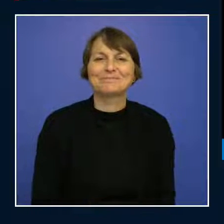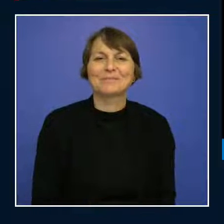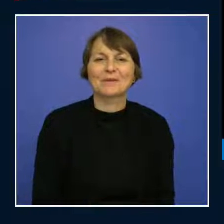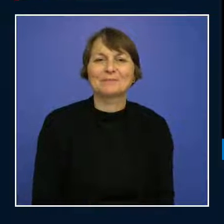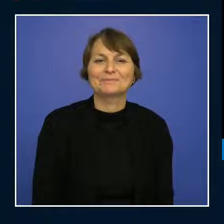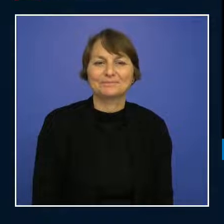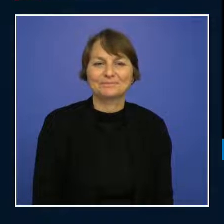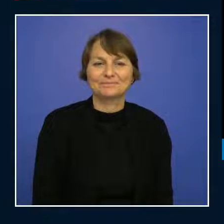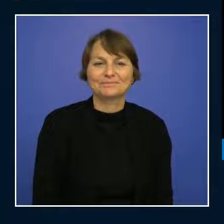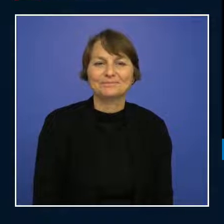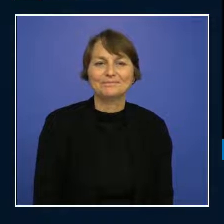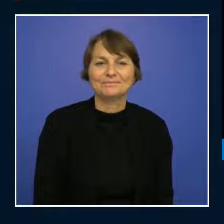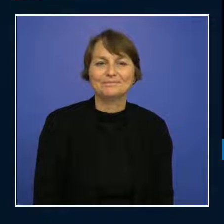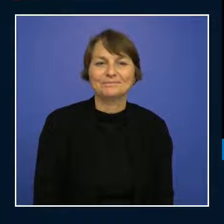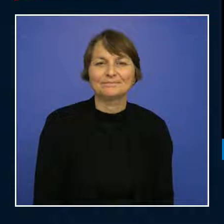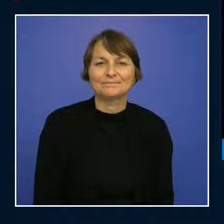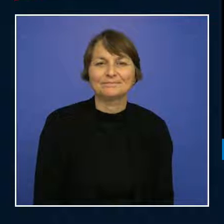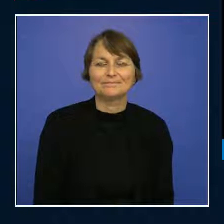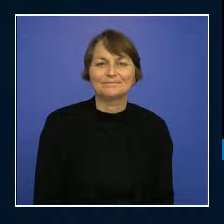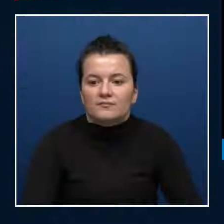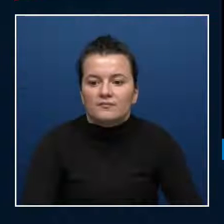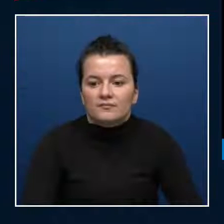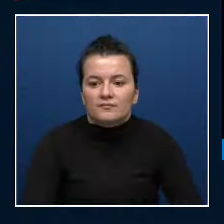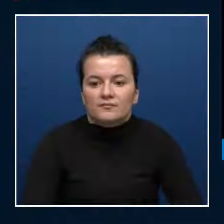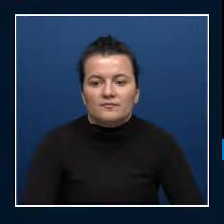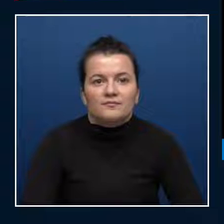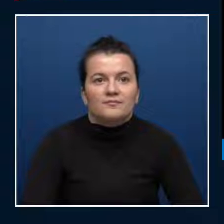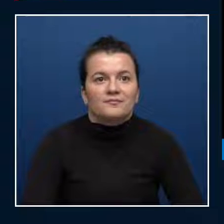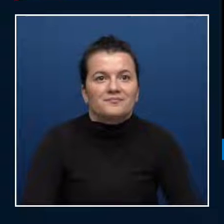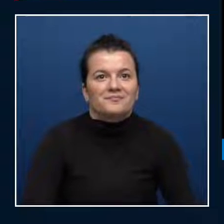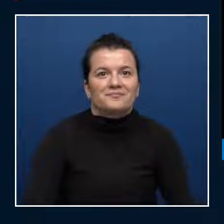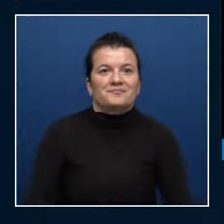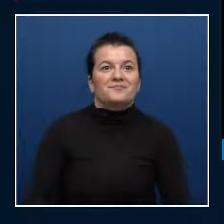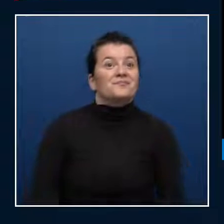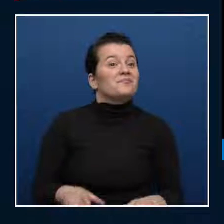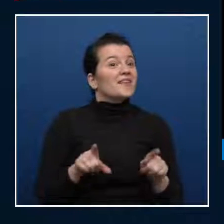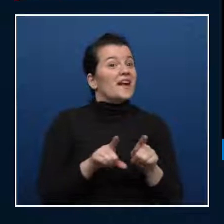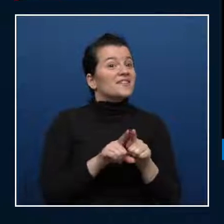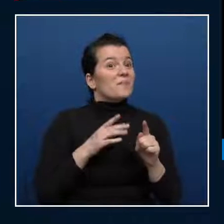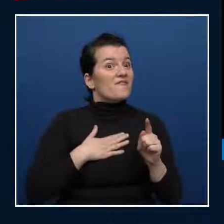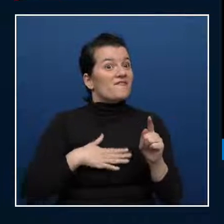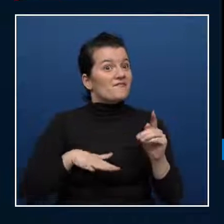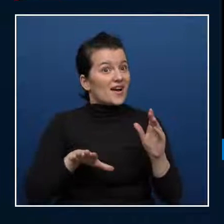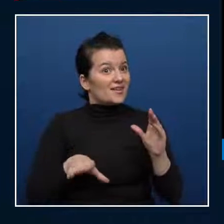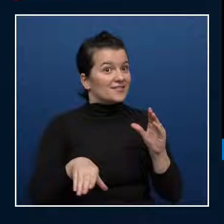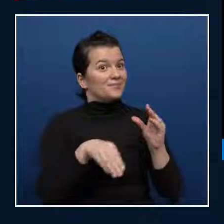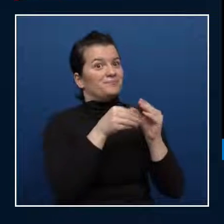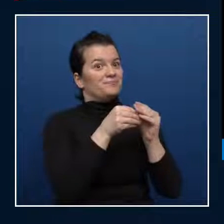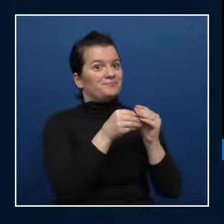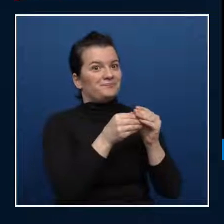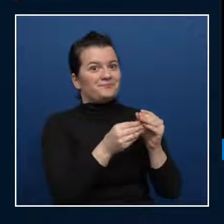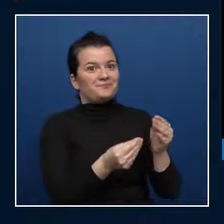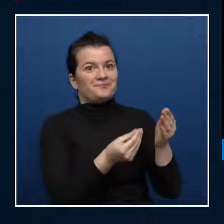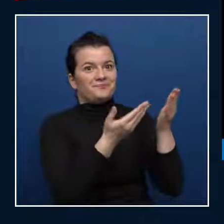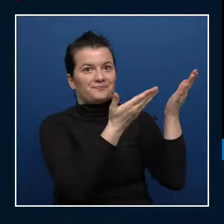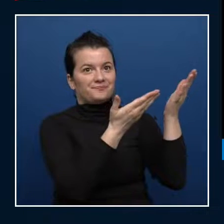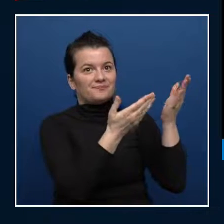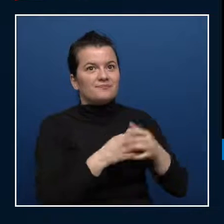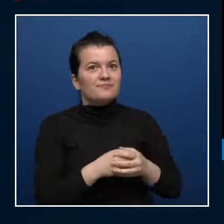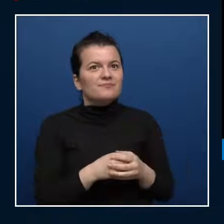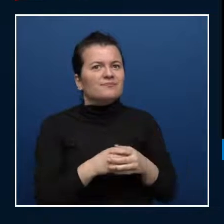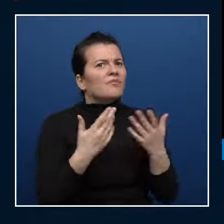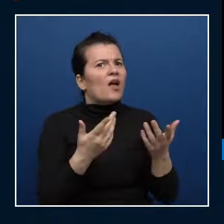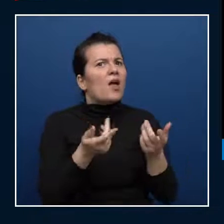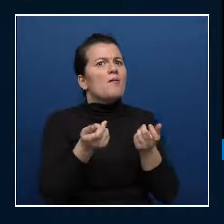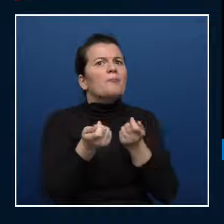it wasn't on my slide at the very start of this presentation, is actually our managed databases. And I want to focus